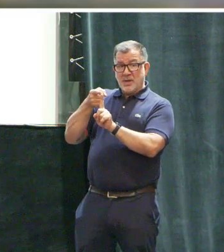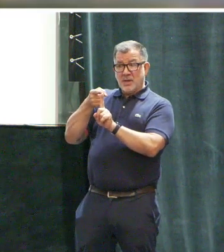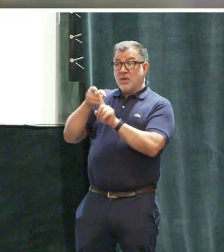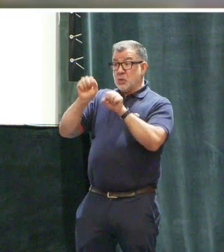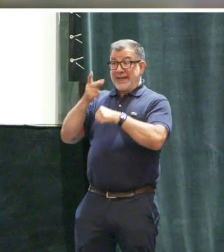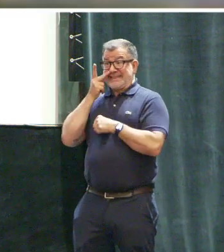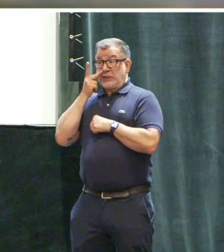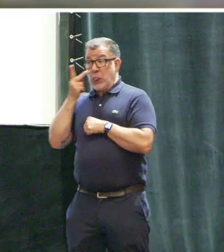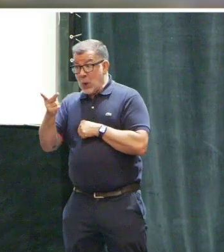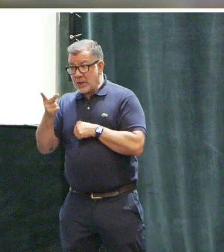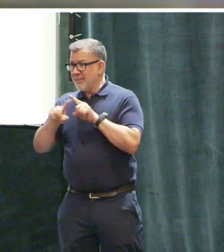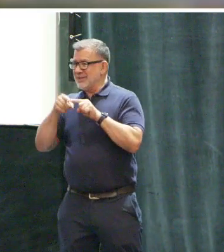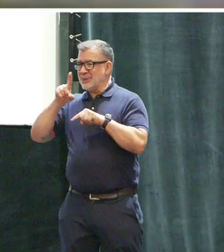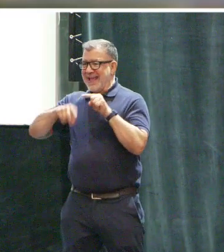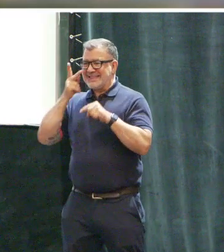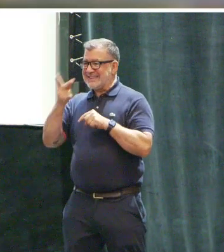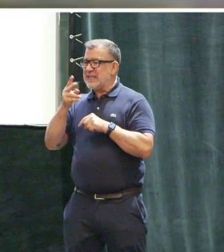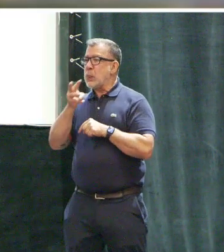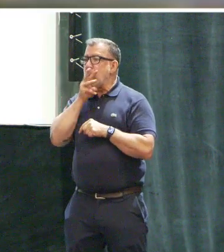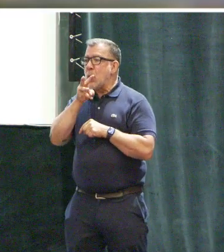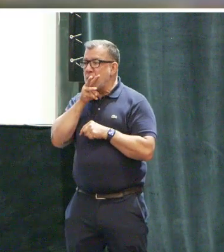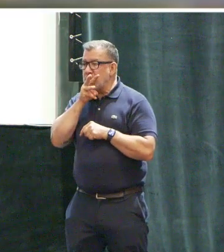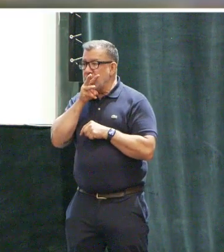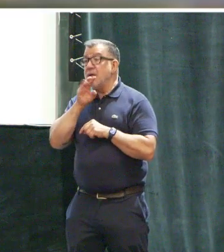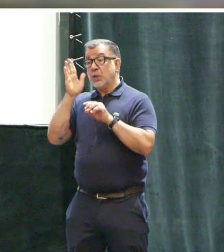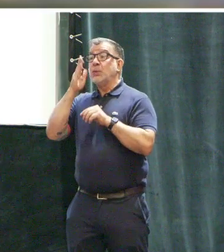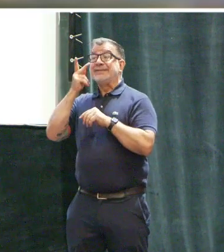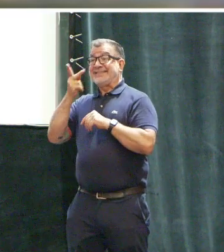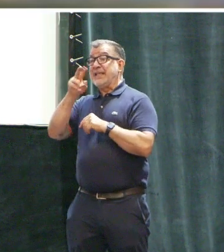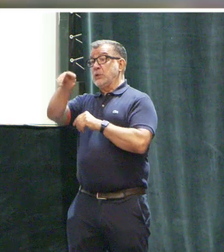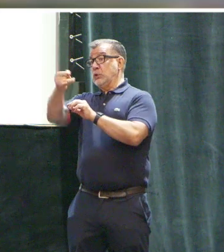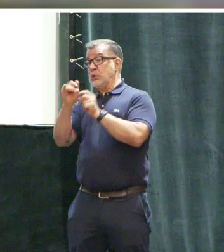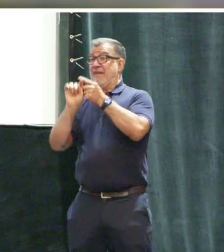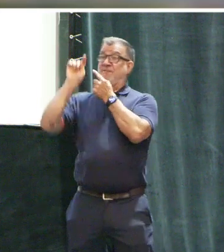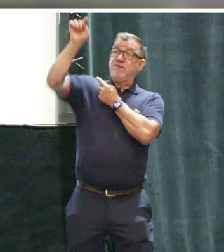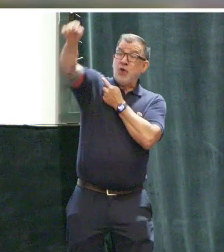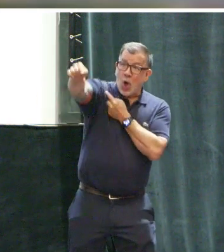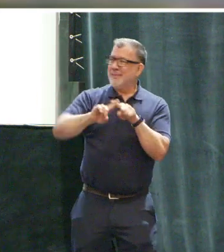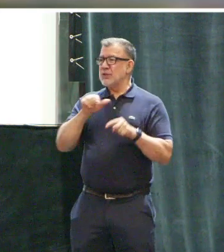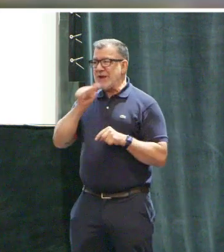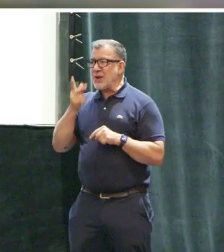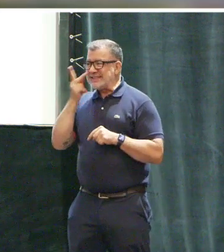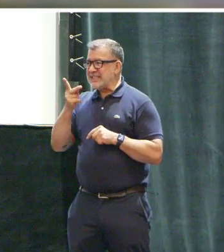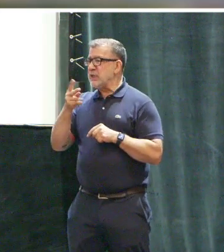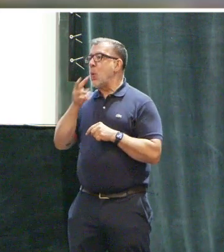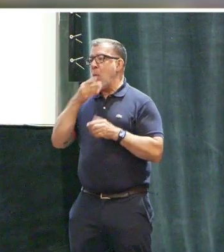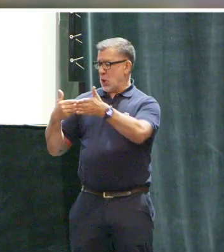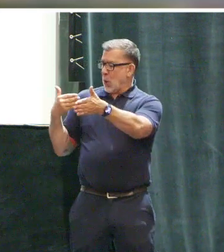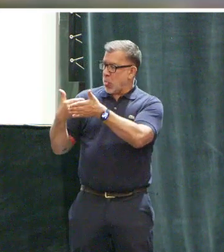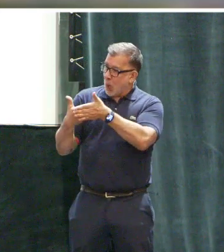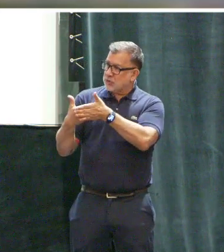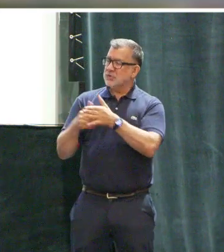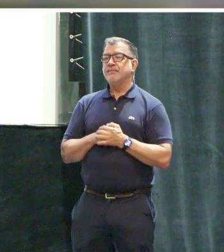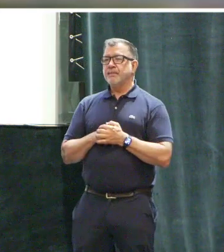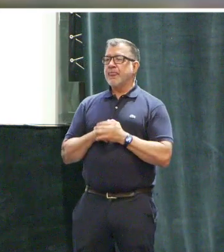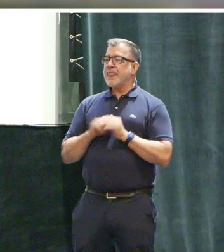but you're really not going to see the water as much as you'll see New Jersey on the far side. So